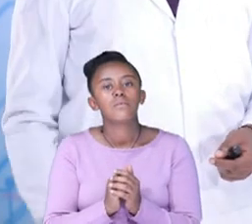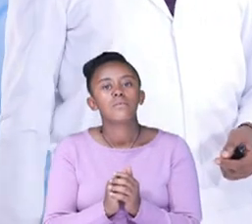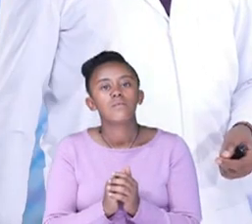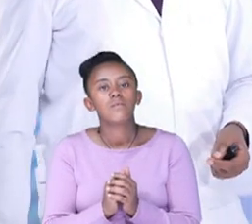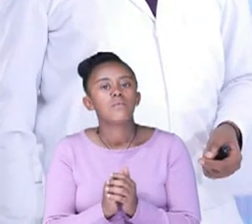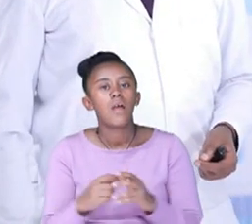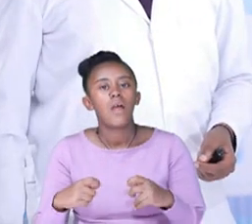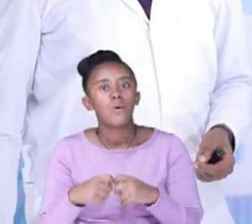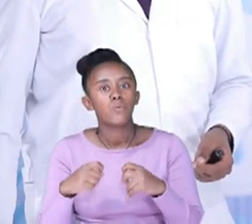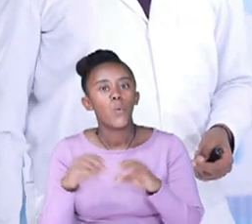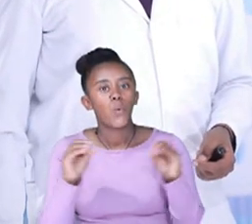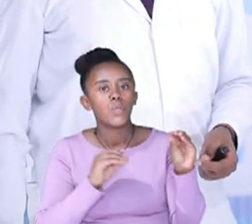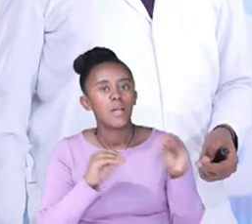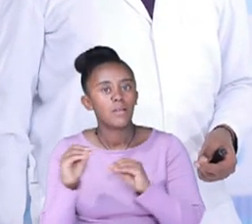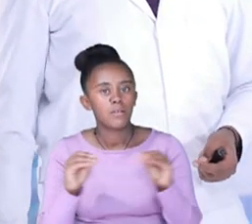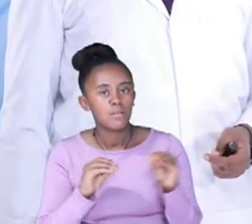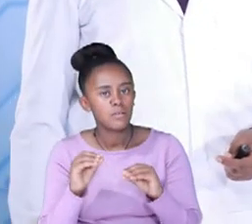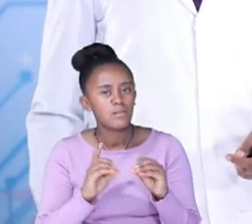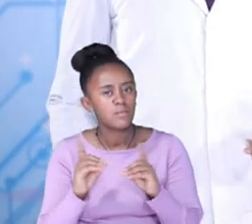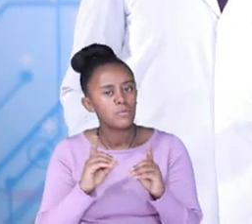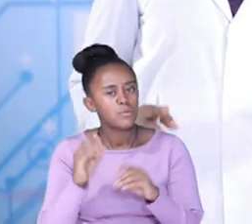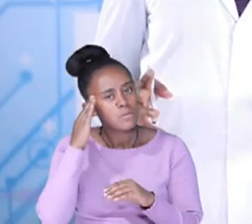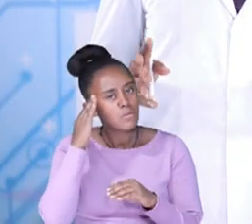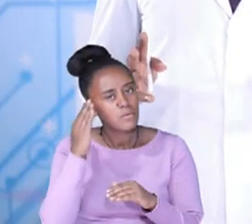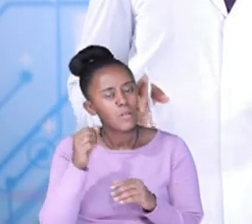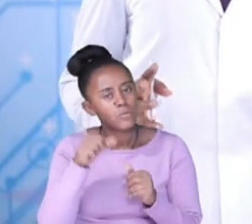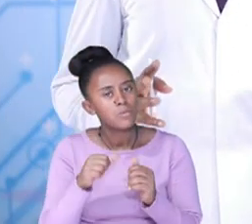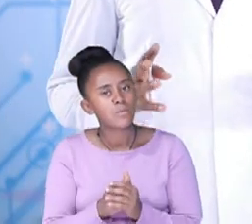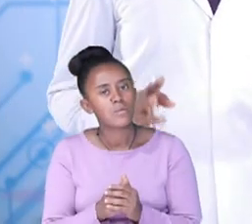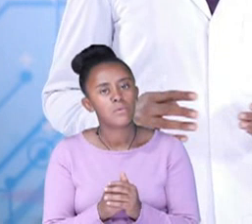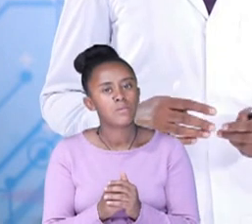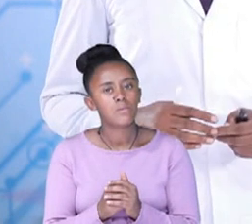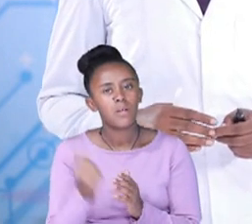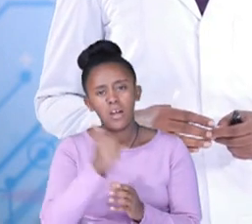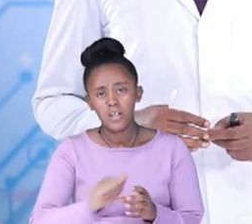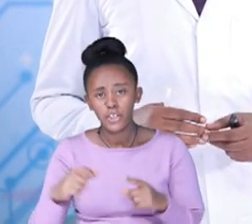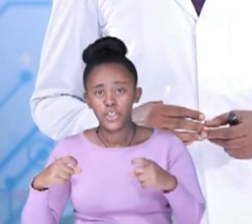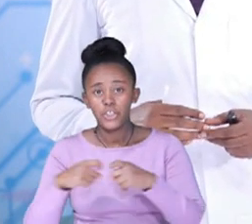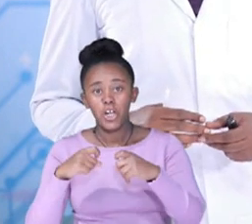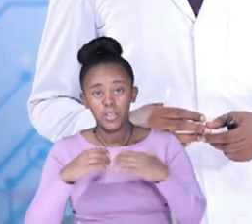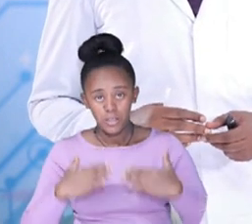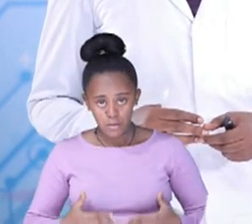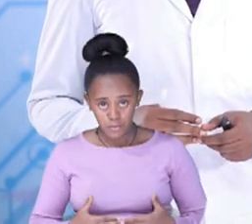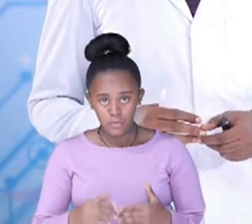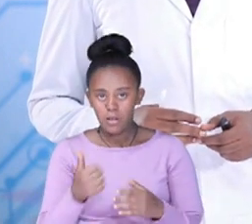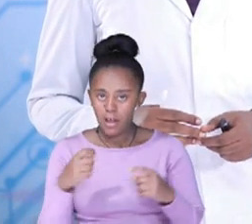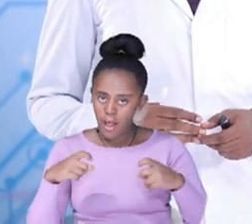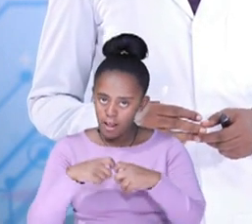electrostatics. Students, do you remember that around any charged body there is electric